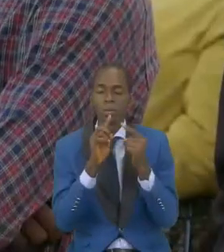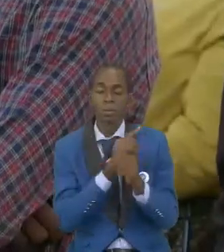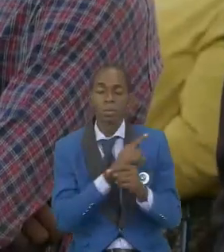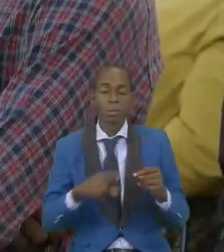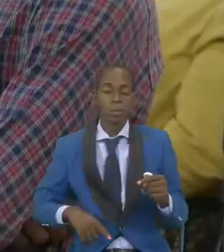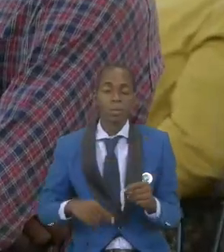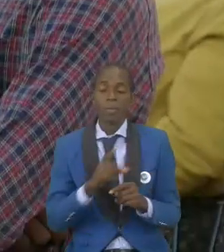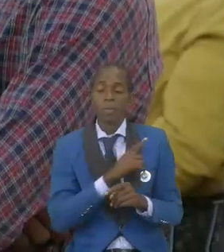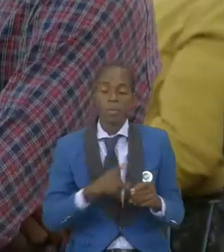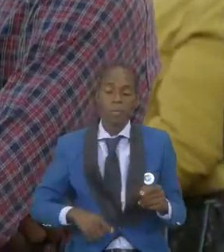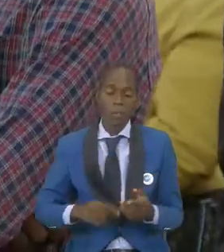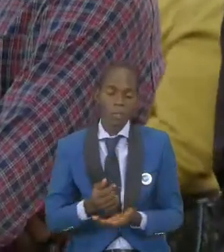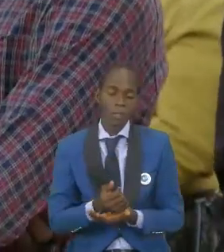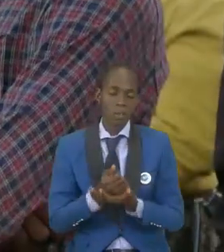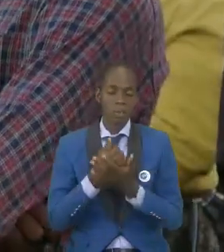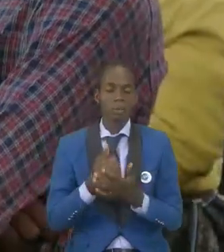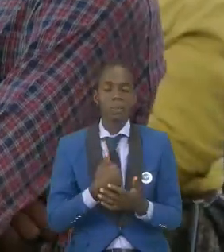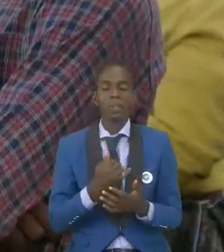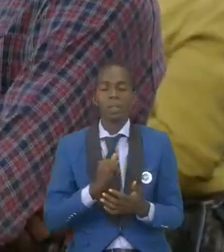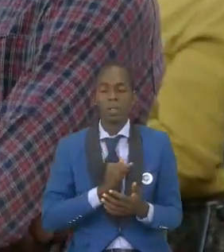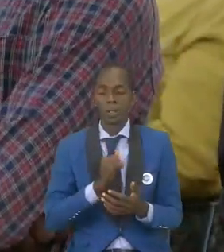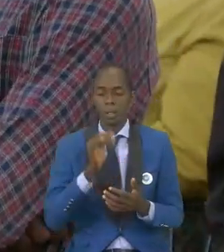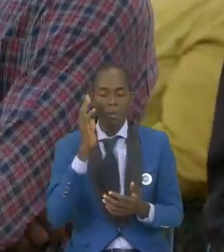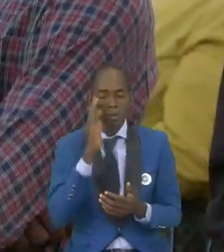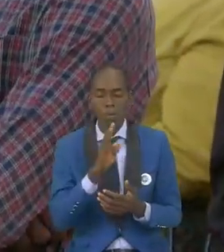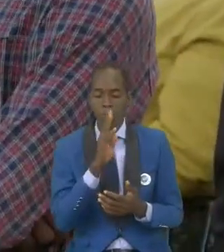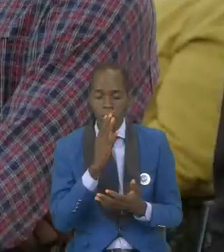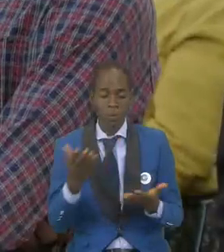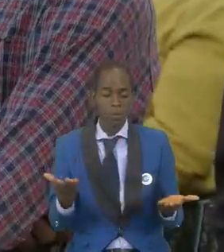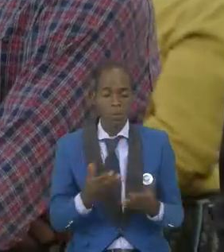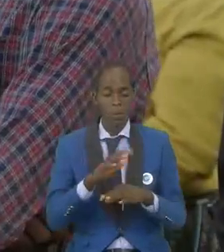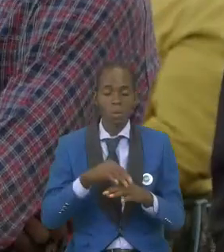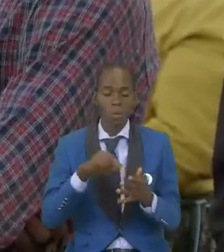do, I'll do on purpose.